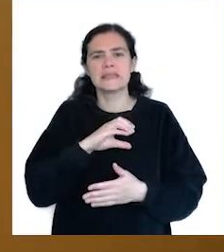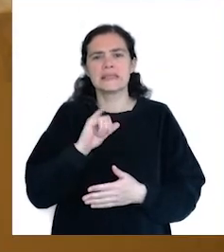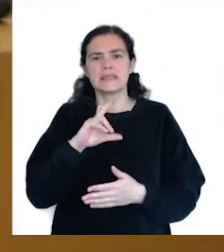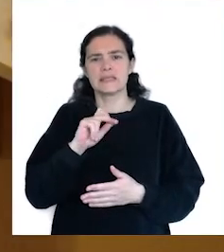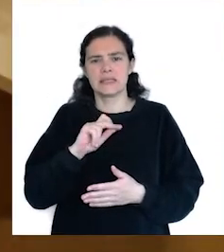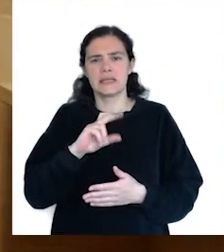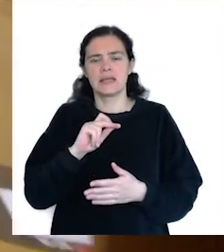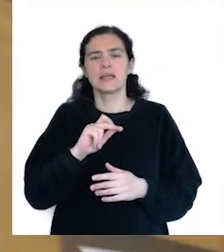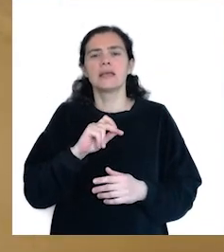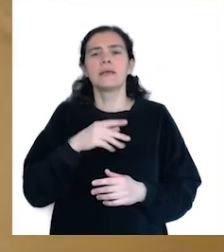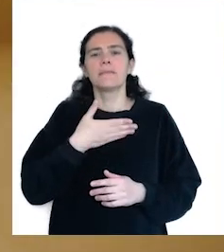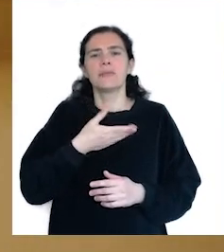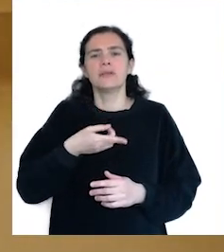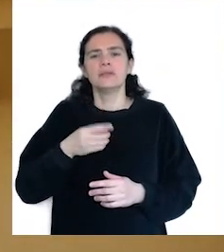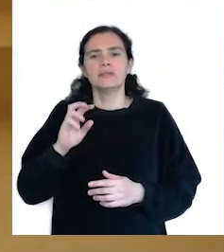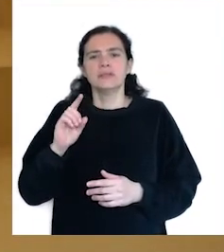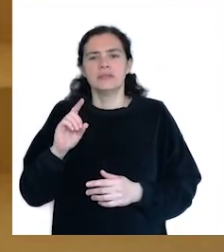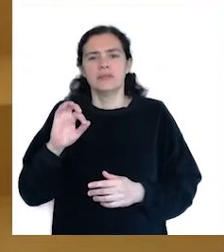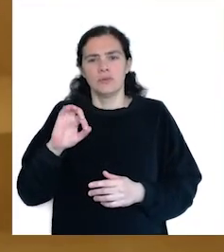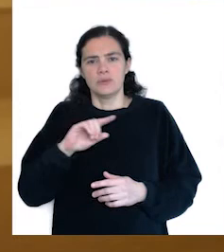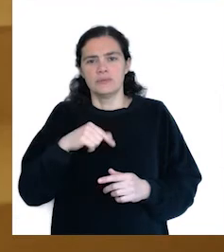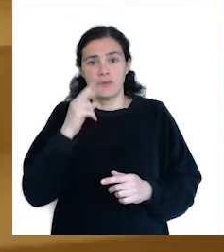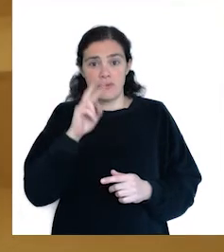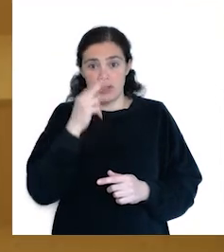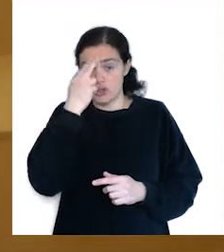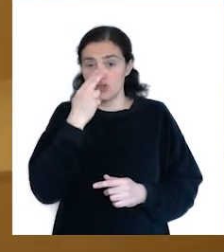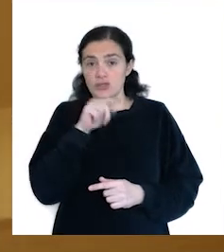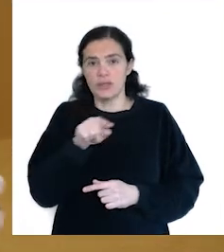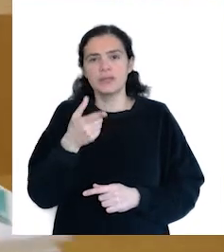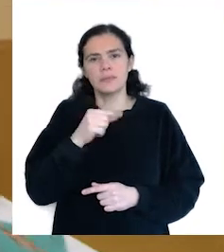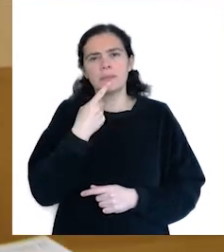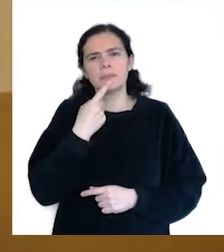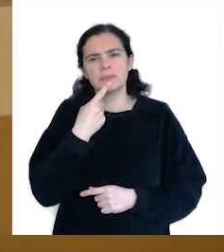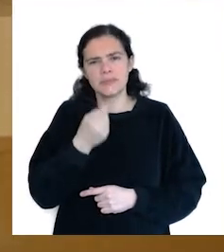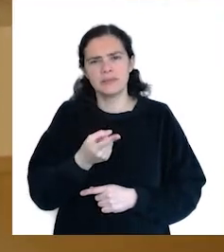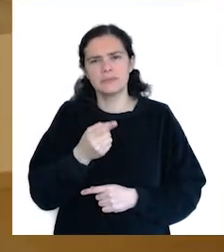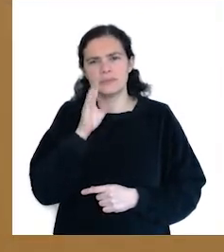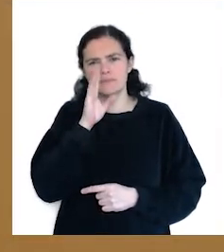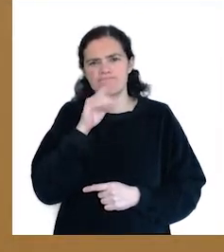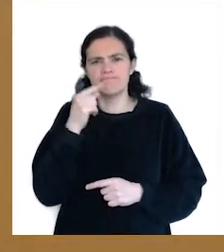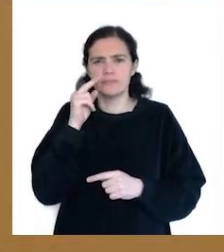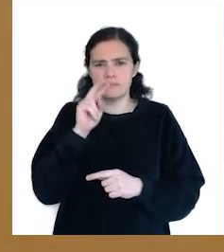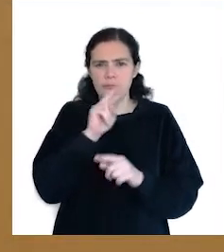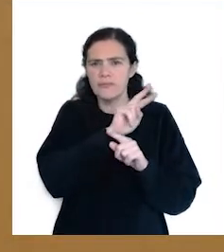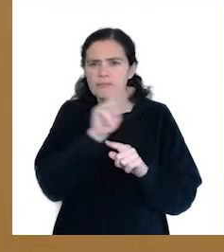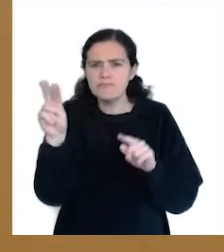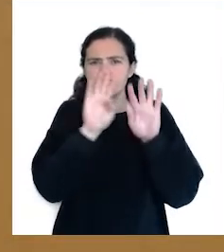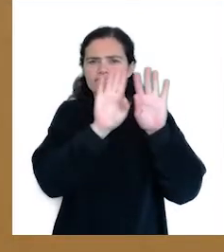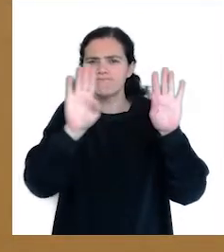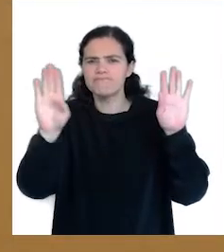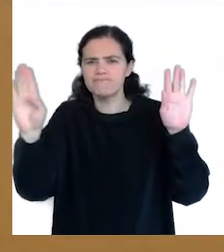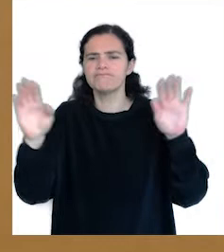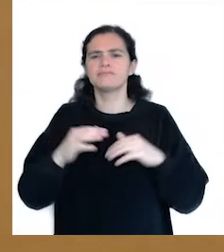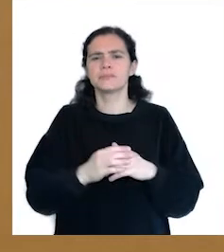during the time of circa 1968. Then if you look at this history, you also understand, if you go through